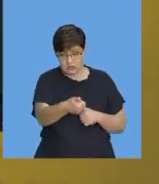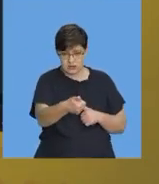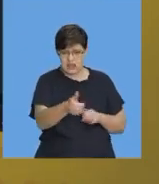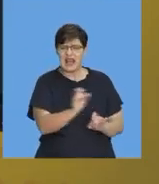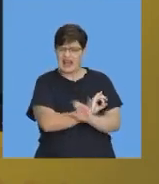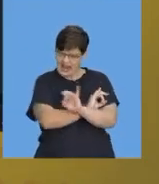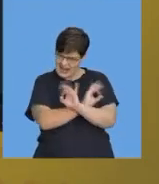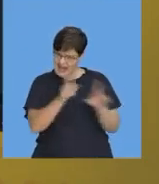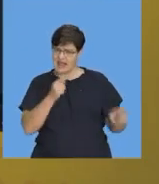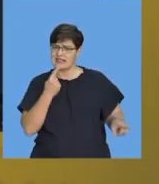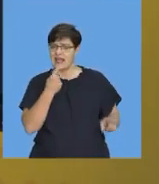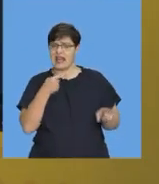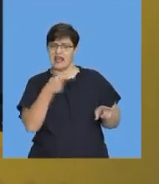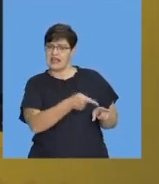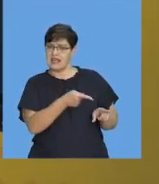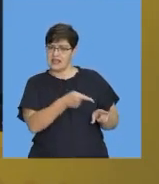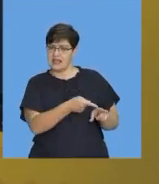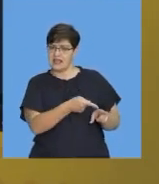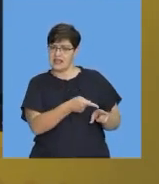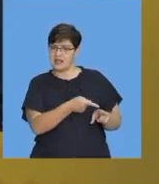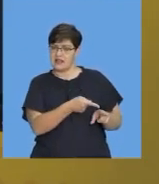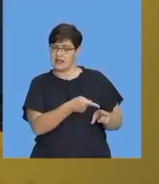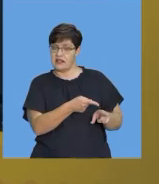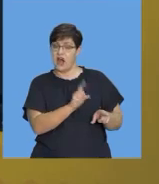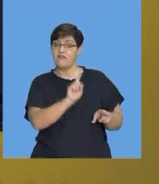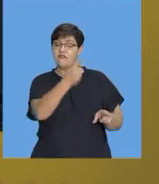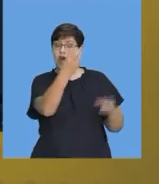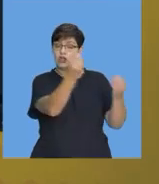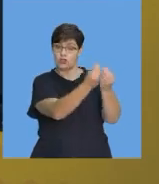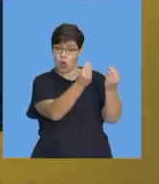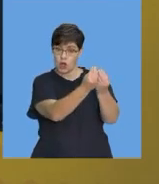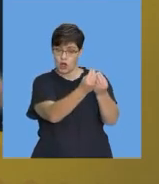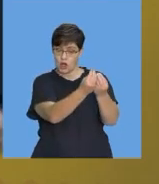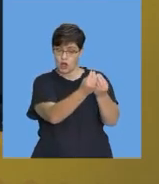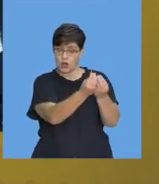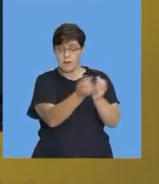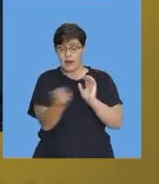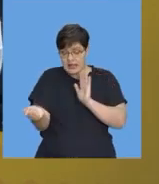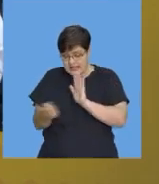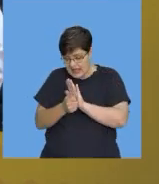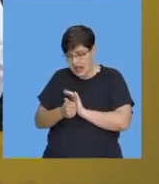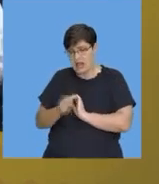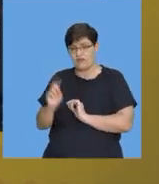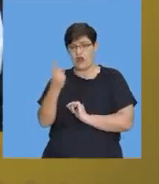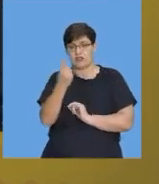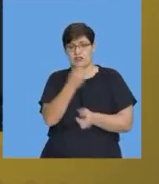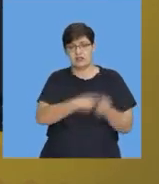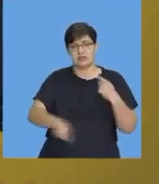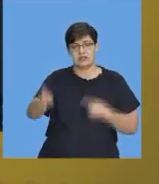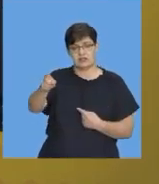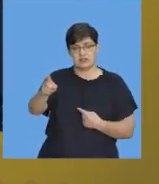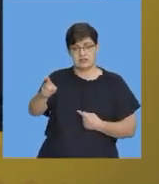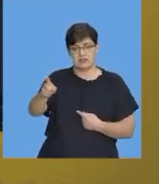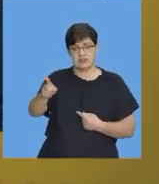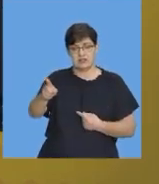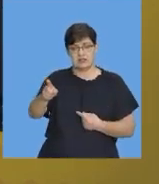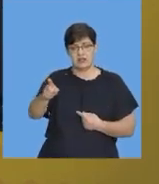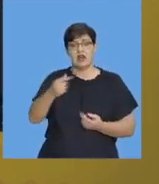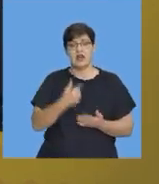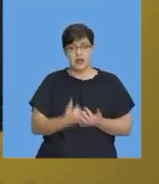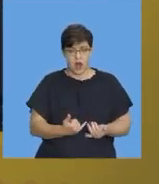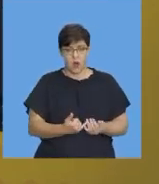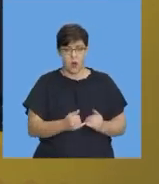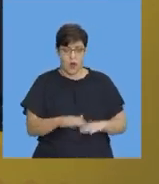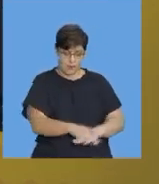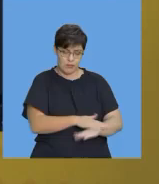Clearly telling you that the stock that came in first is the stock that is sold first. Therefore, you go to the